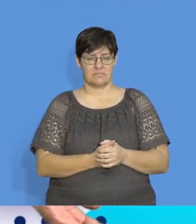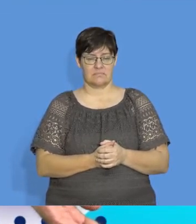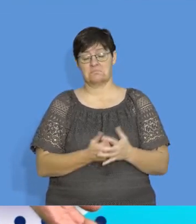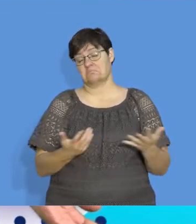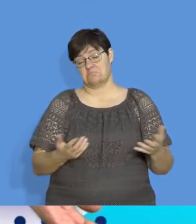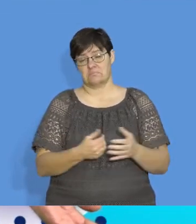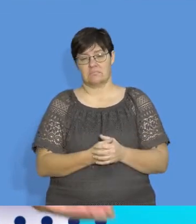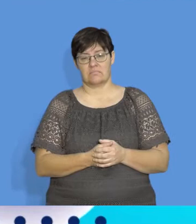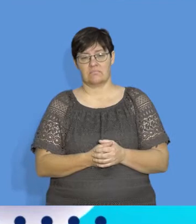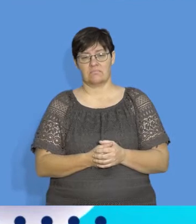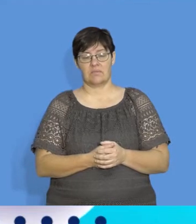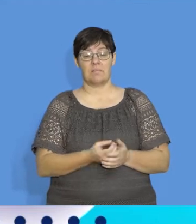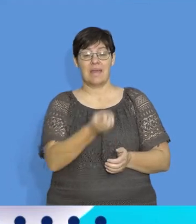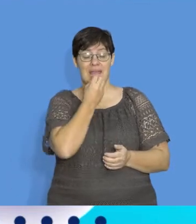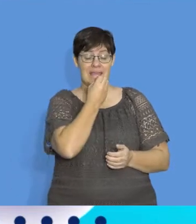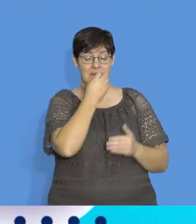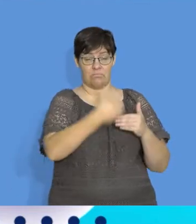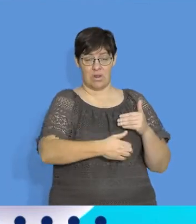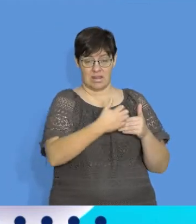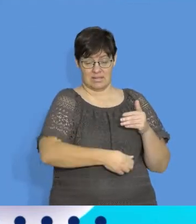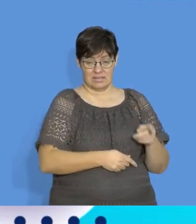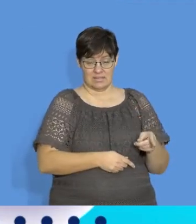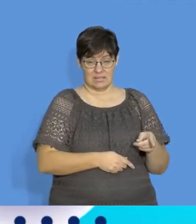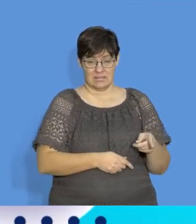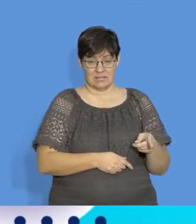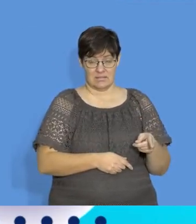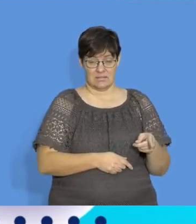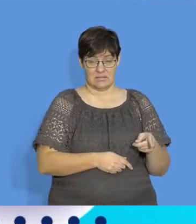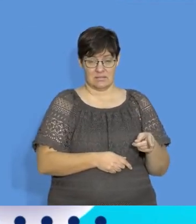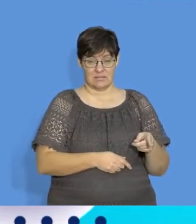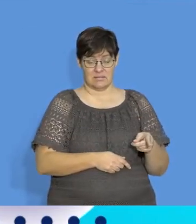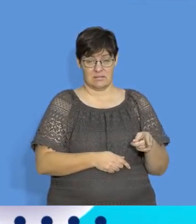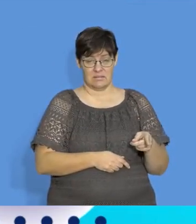I mean, let's say if I eat bread